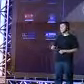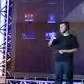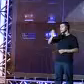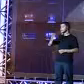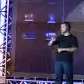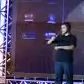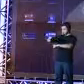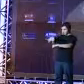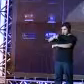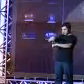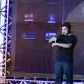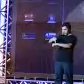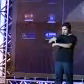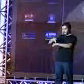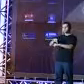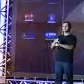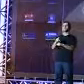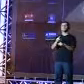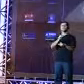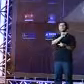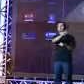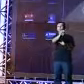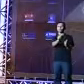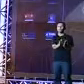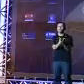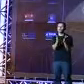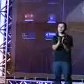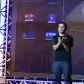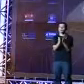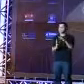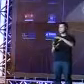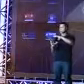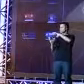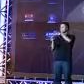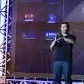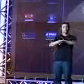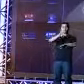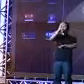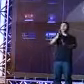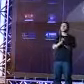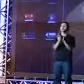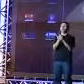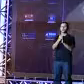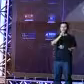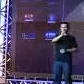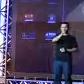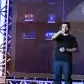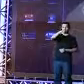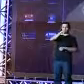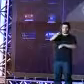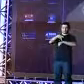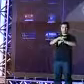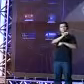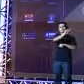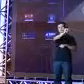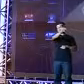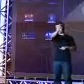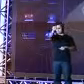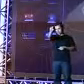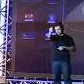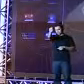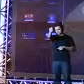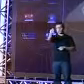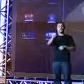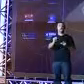was roughly the same as the income of the 3 richest men in the world.